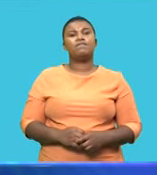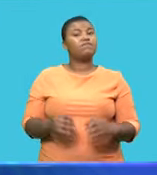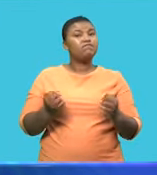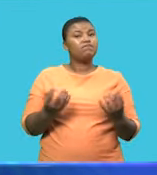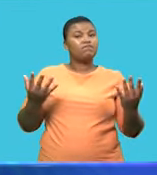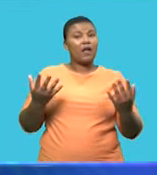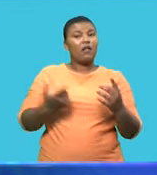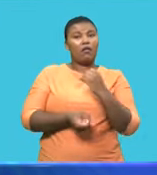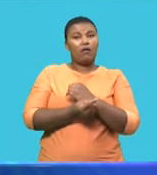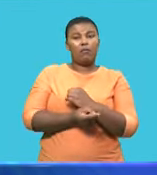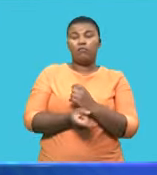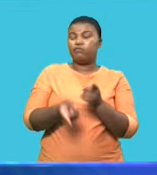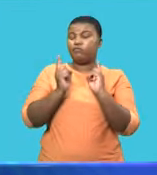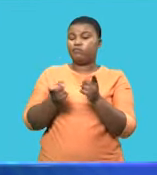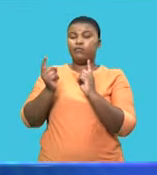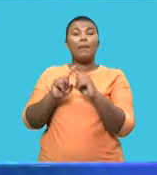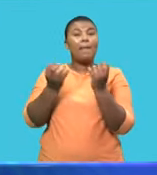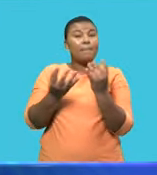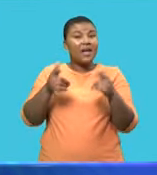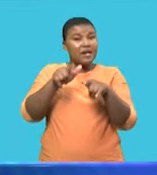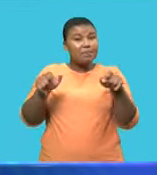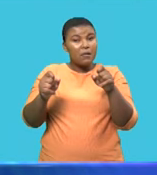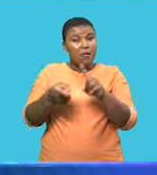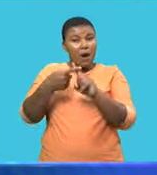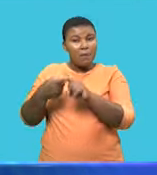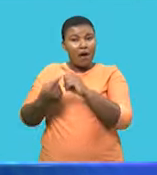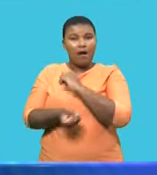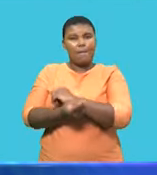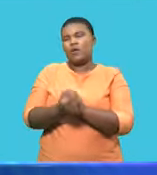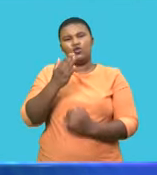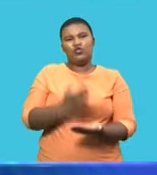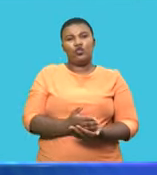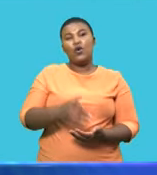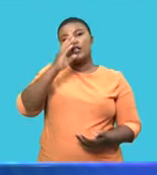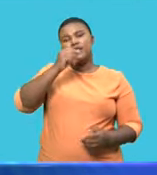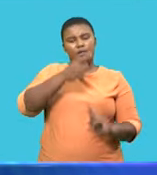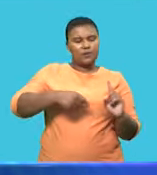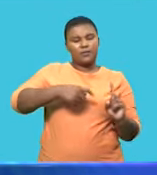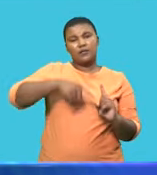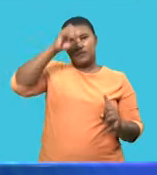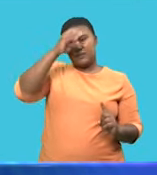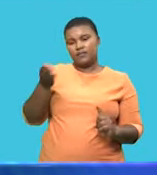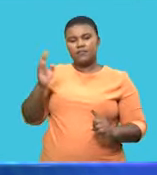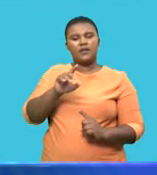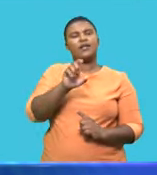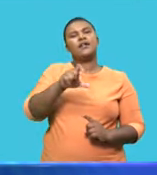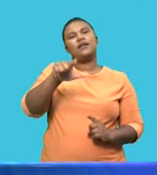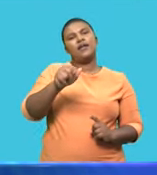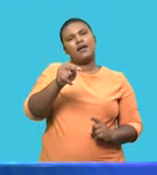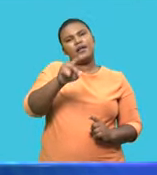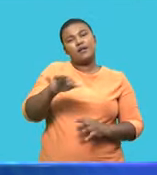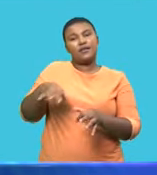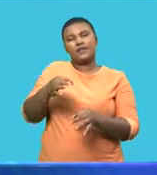confirmed, although the exact number is yet to be disclosed. Johannesburg Metro Police spokesperson Superintendent Kolani Fihla